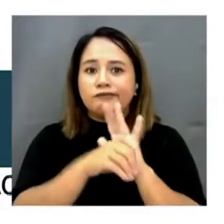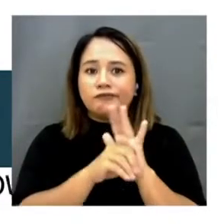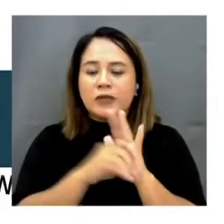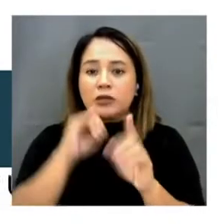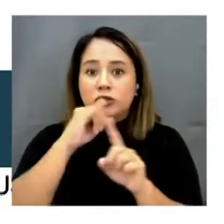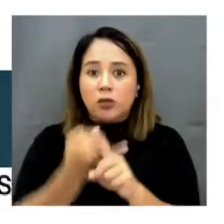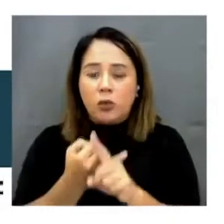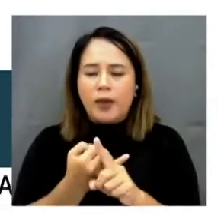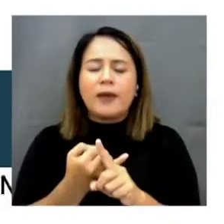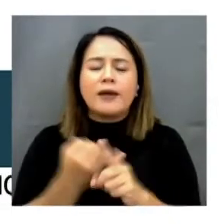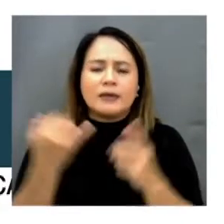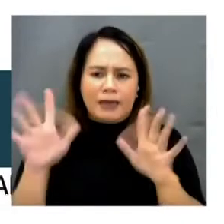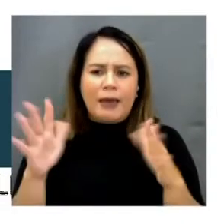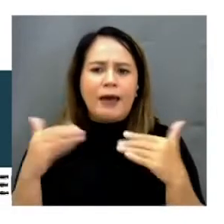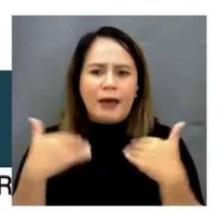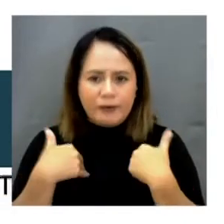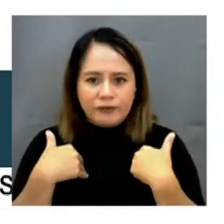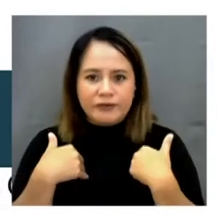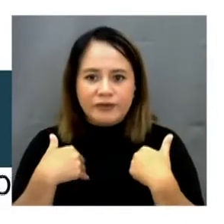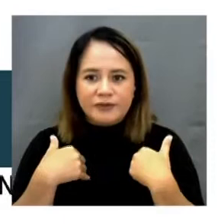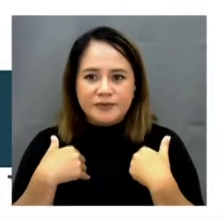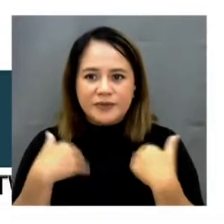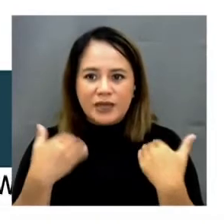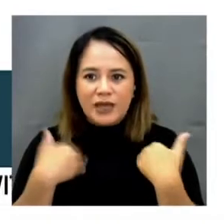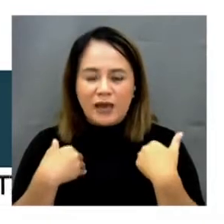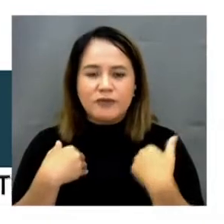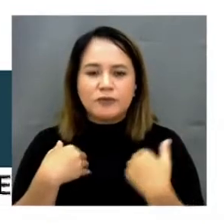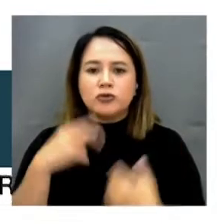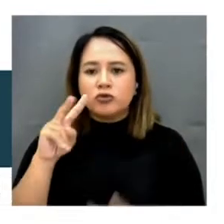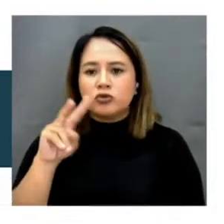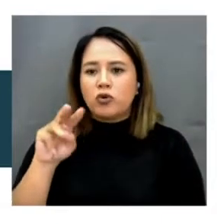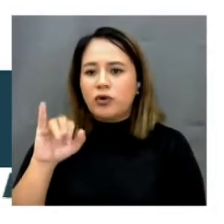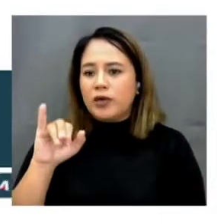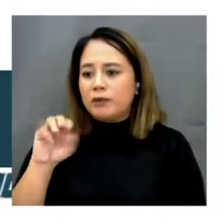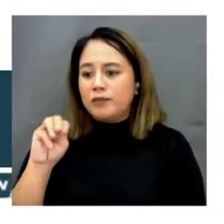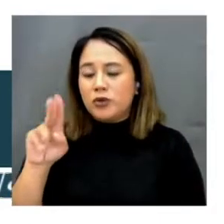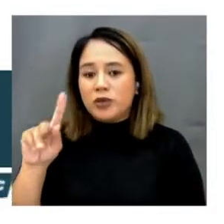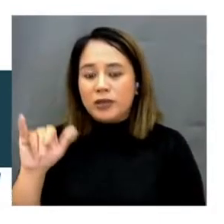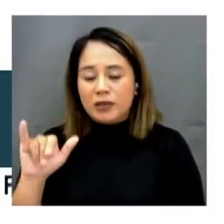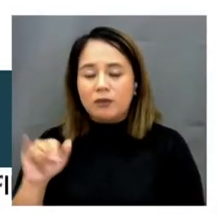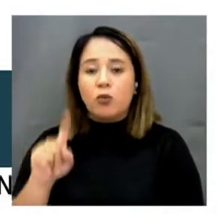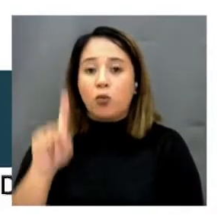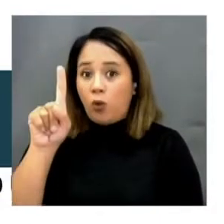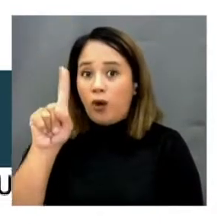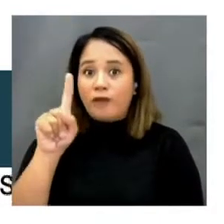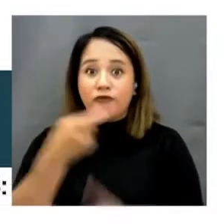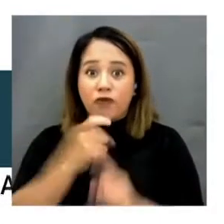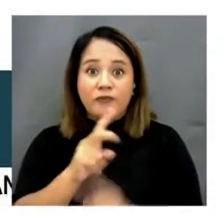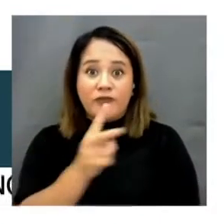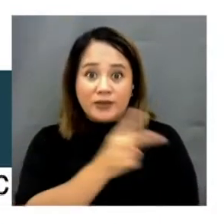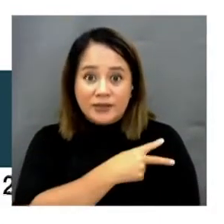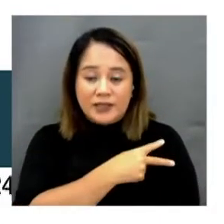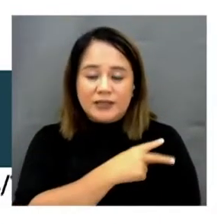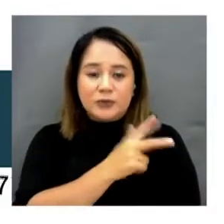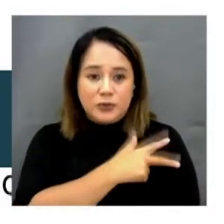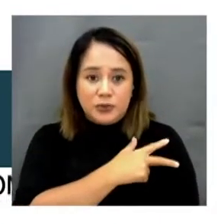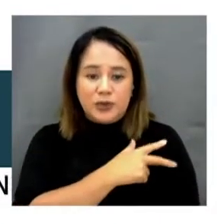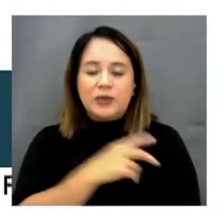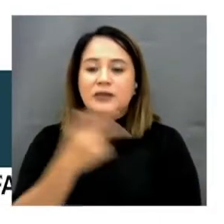we have two immunity, one from the vaccine and one from the natural immunity.